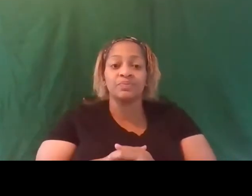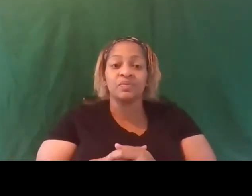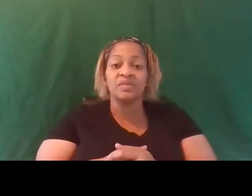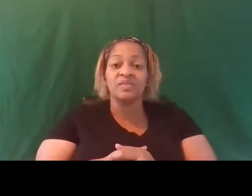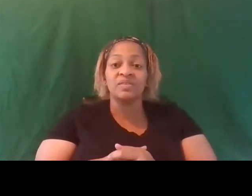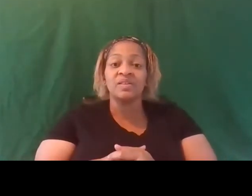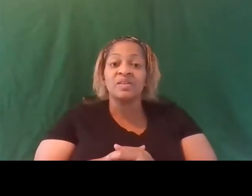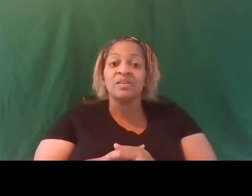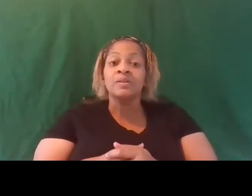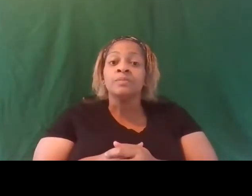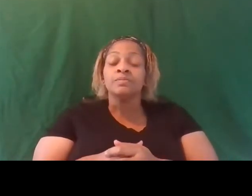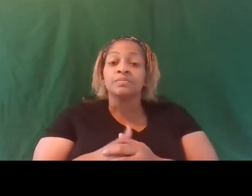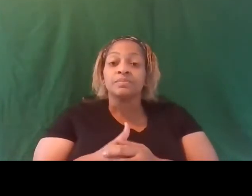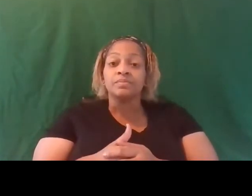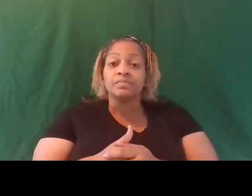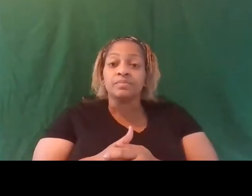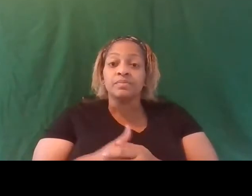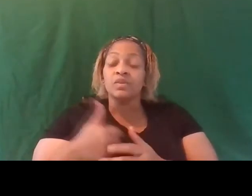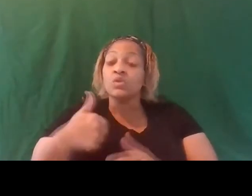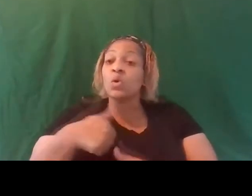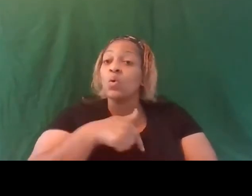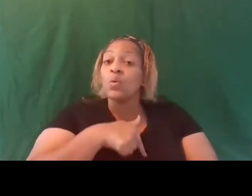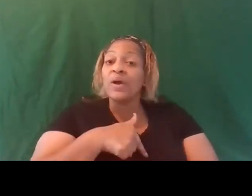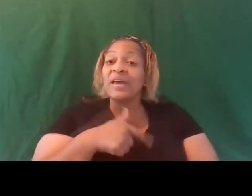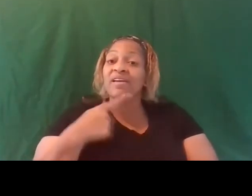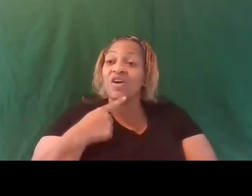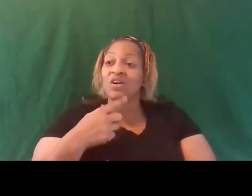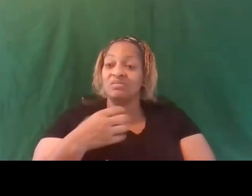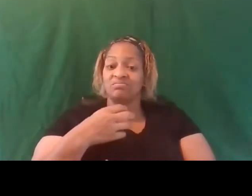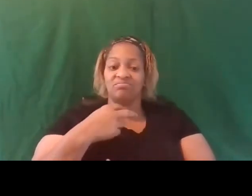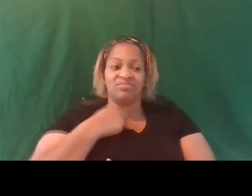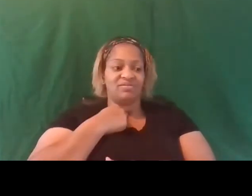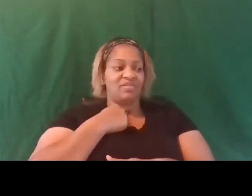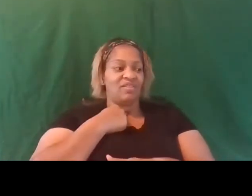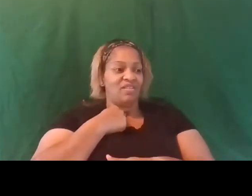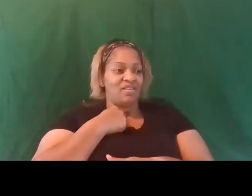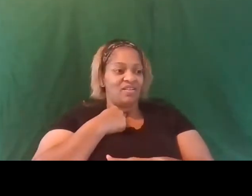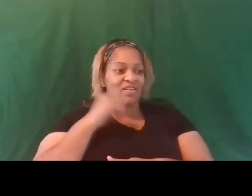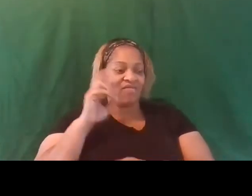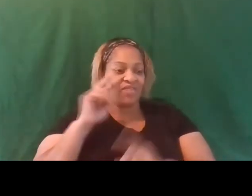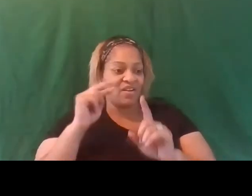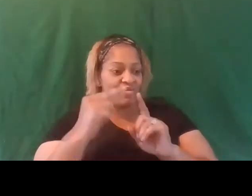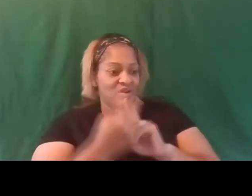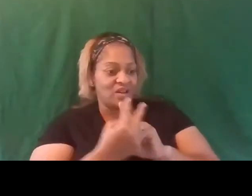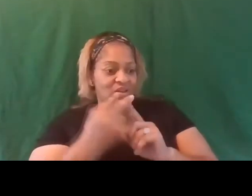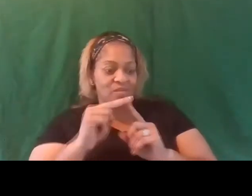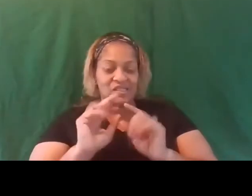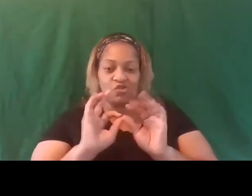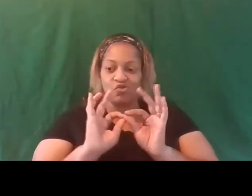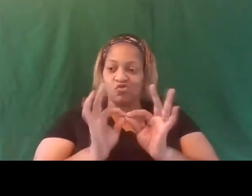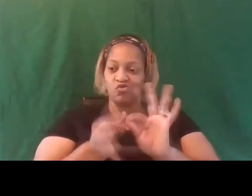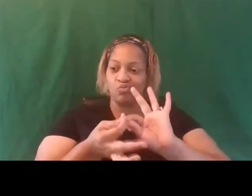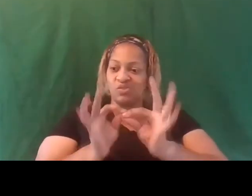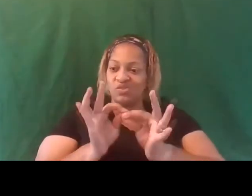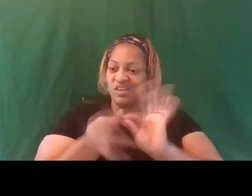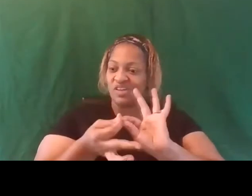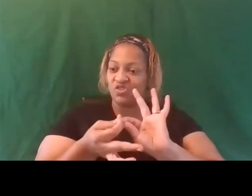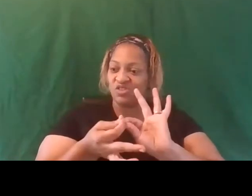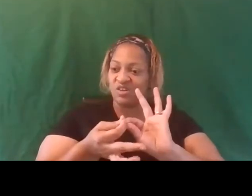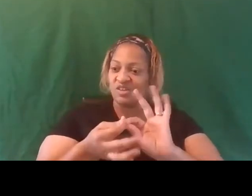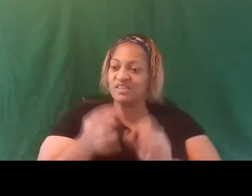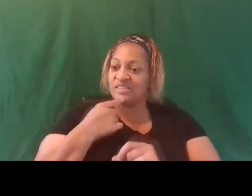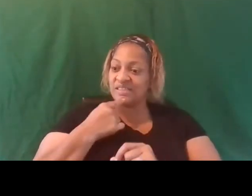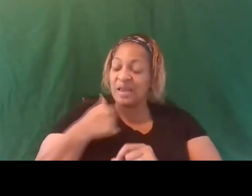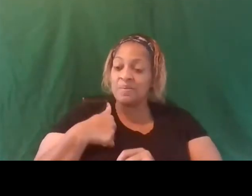habits. If we are locked into perceptions and interpretations that say, I'm a